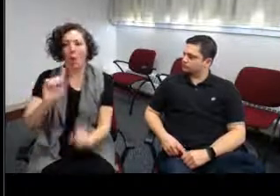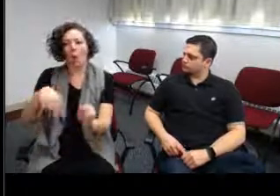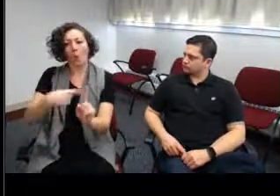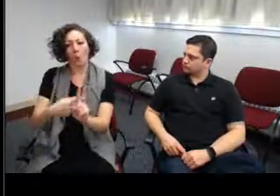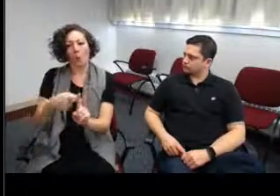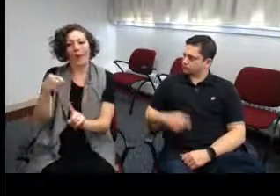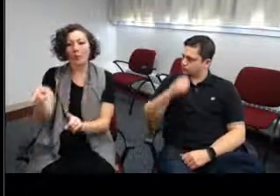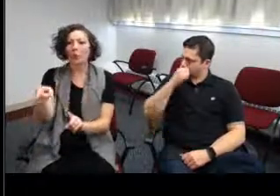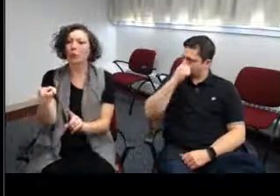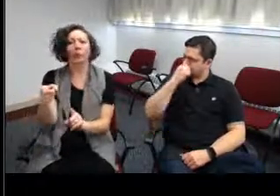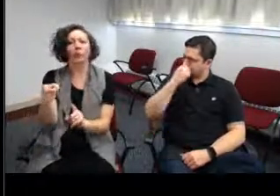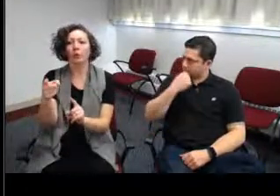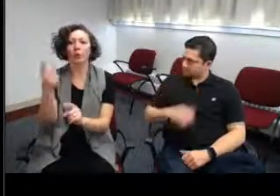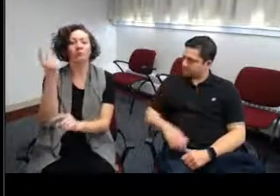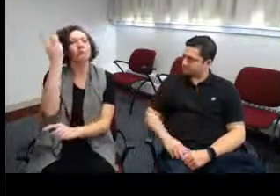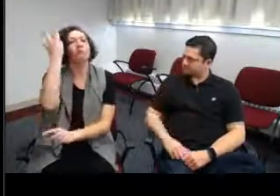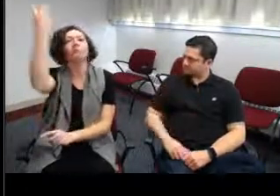mentioning,